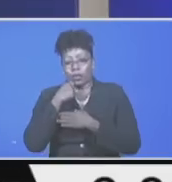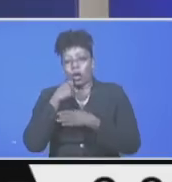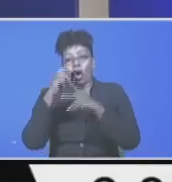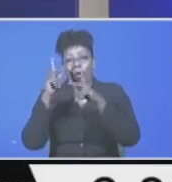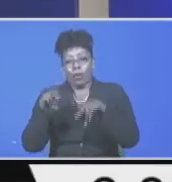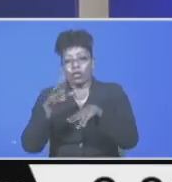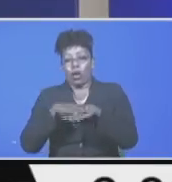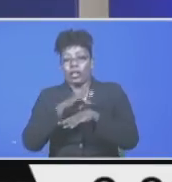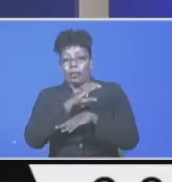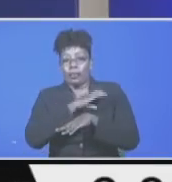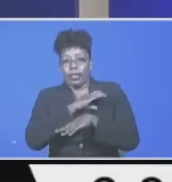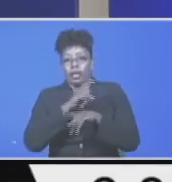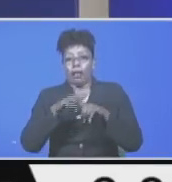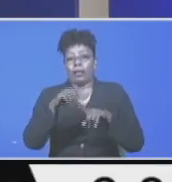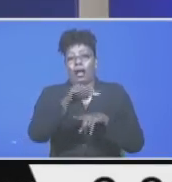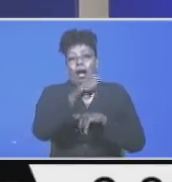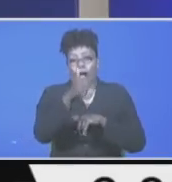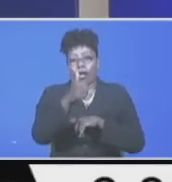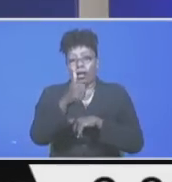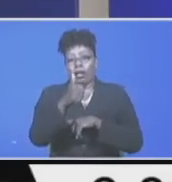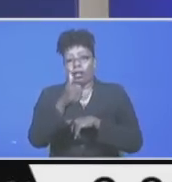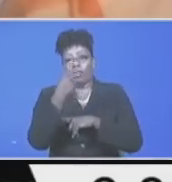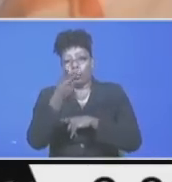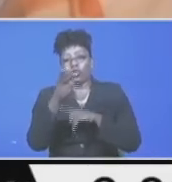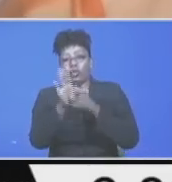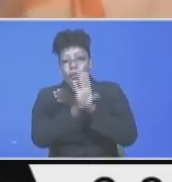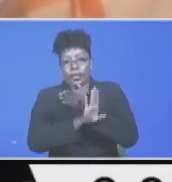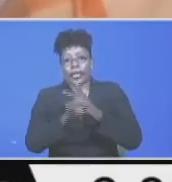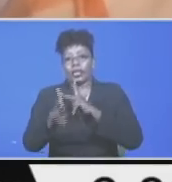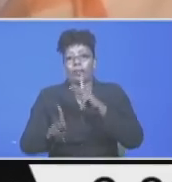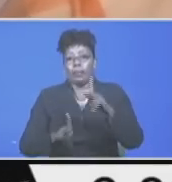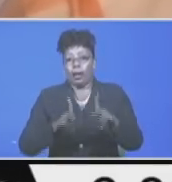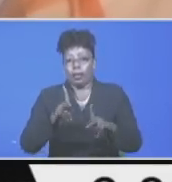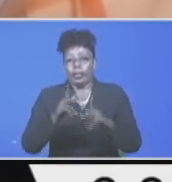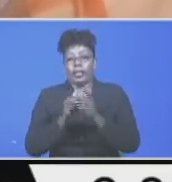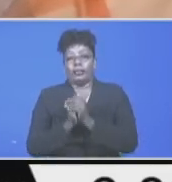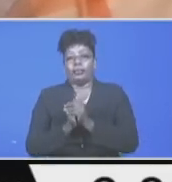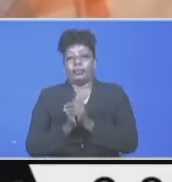most part, look to protect the public. Despite what